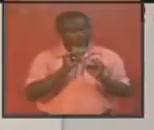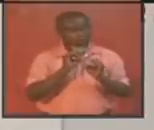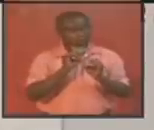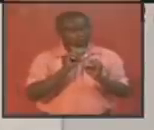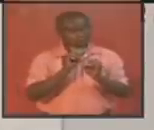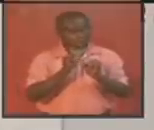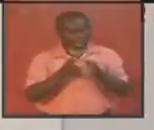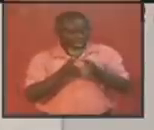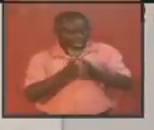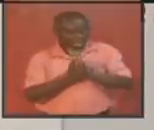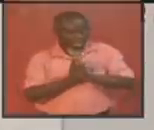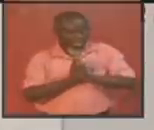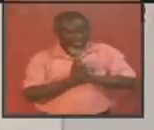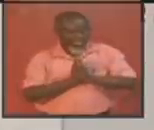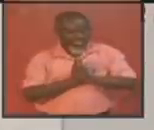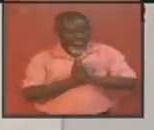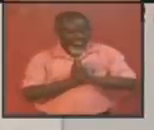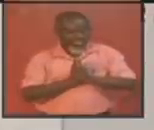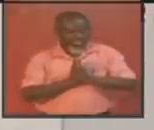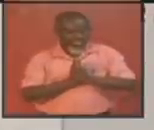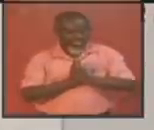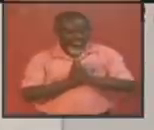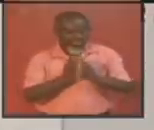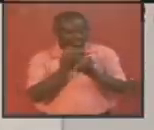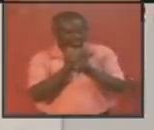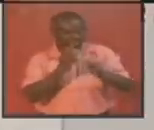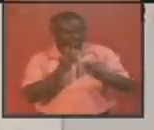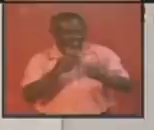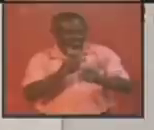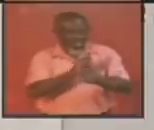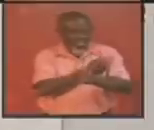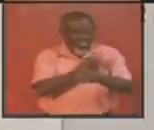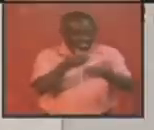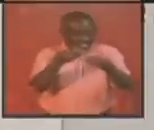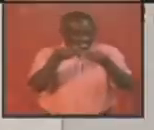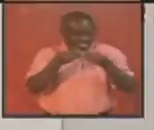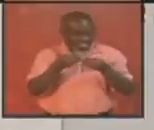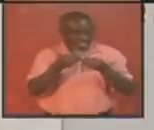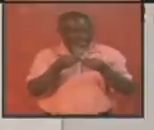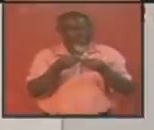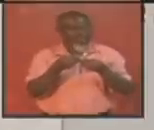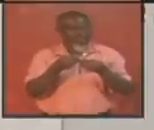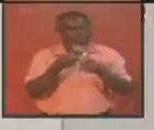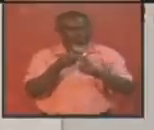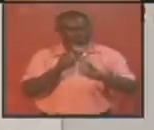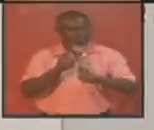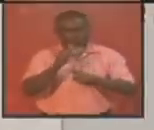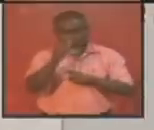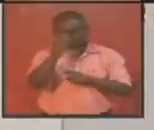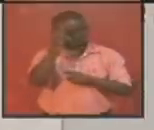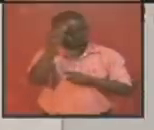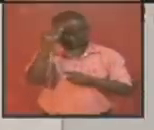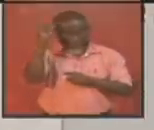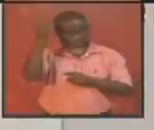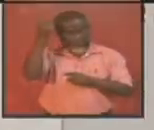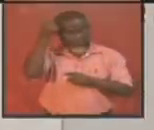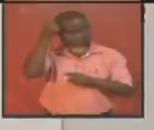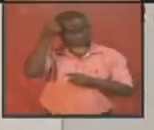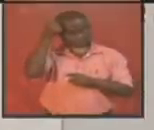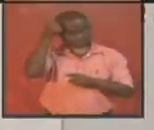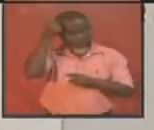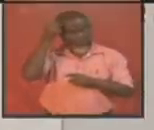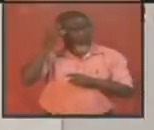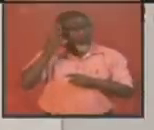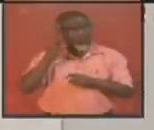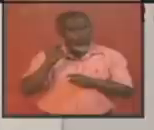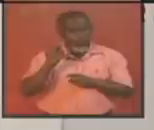of free vaccine to Trinidad and Tobago from the government of India. We've